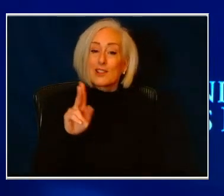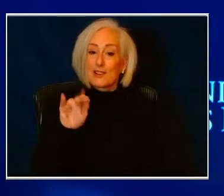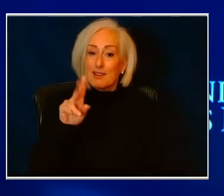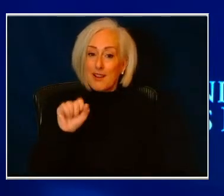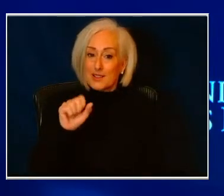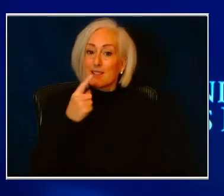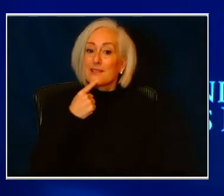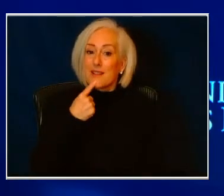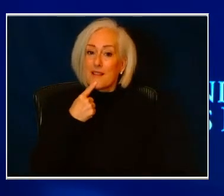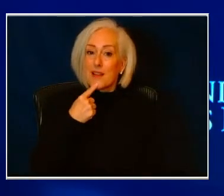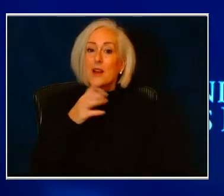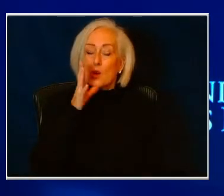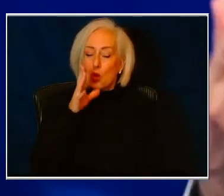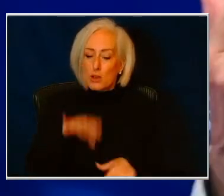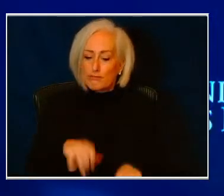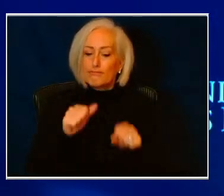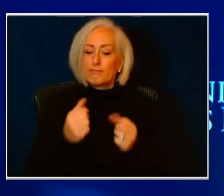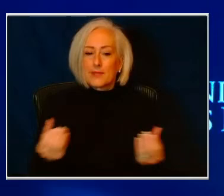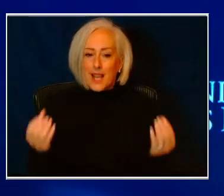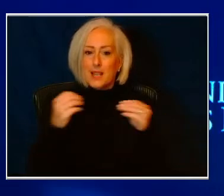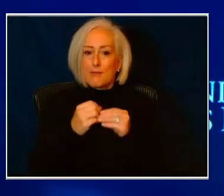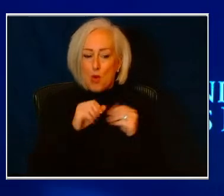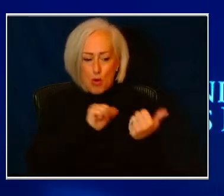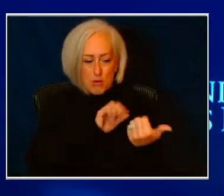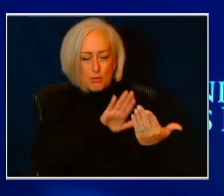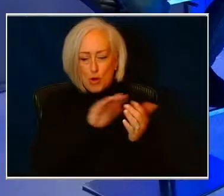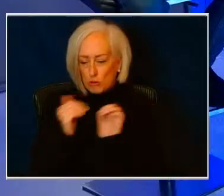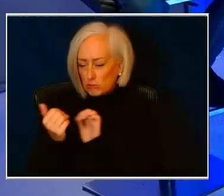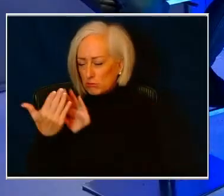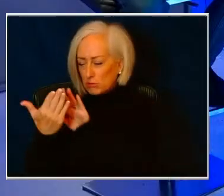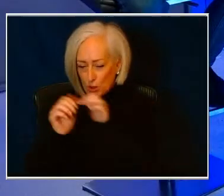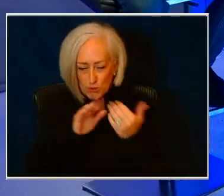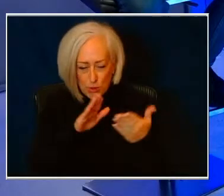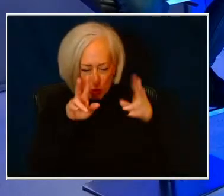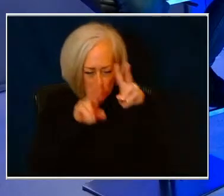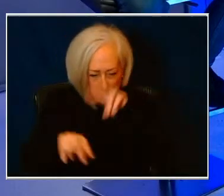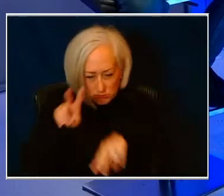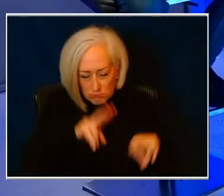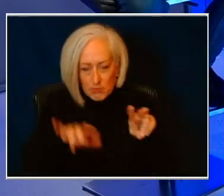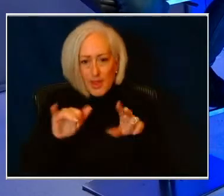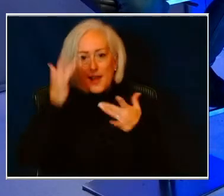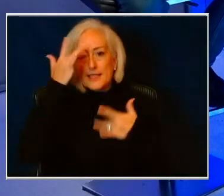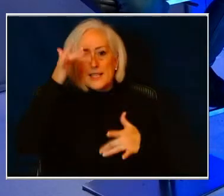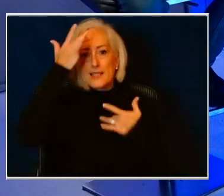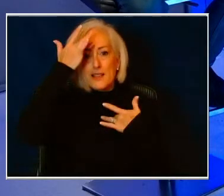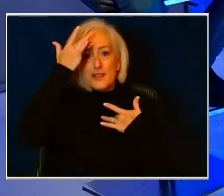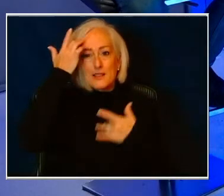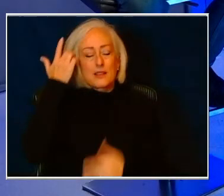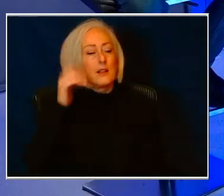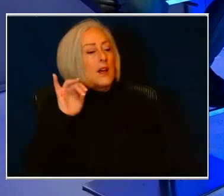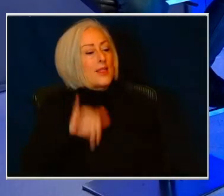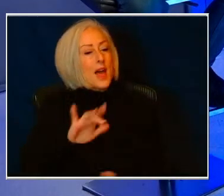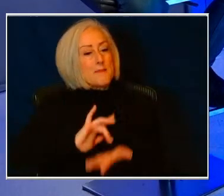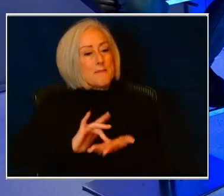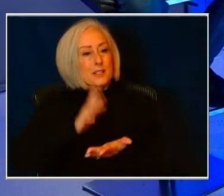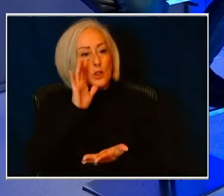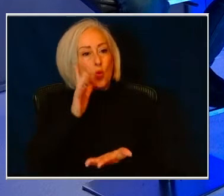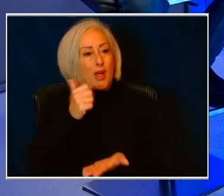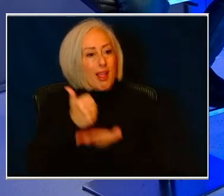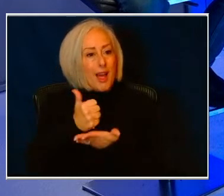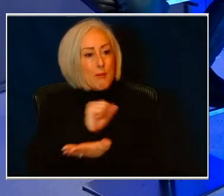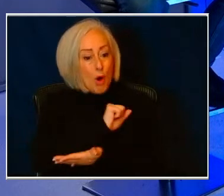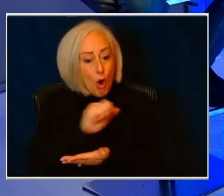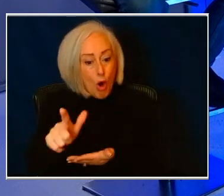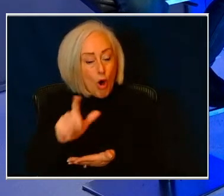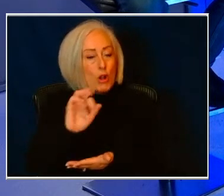other approaches and really going at the disease from a lot of different angles. As far as this medication, will it benefit all Alzheimer's patients, or will it be good for just